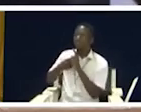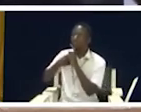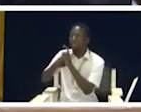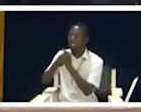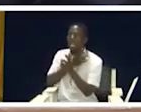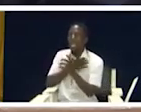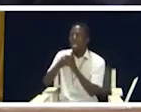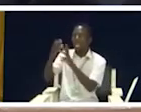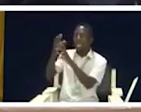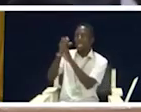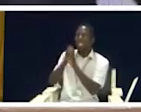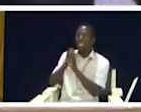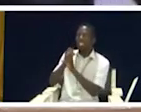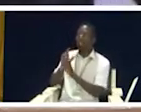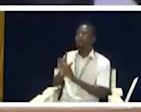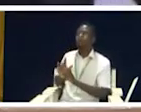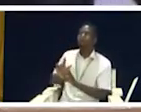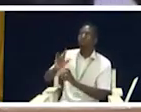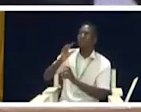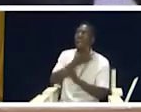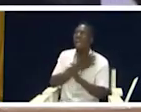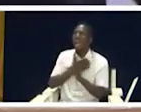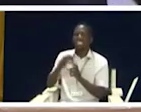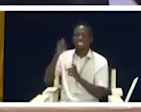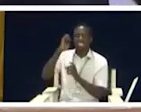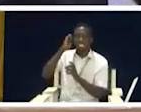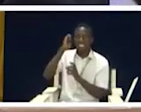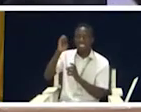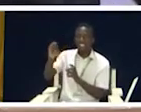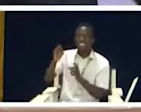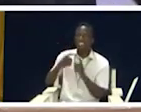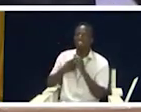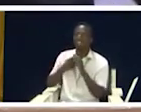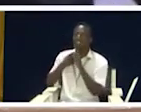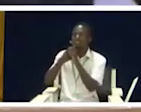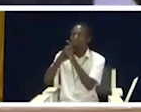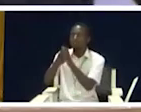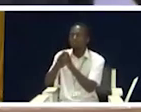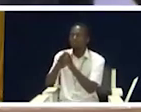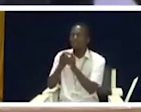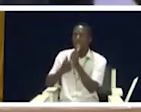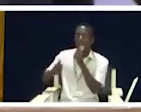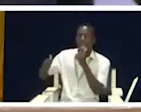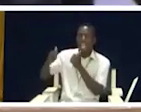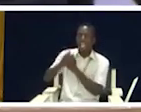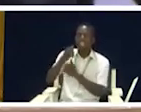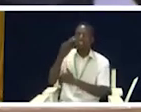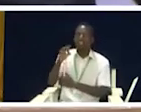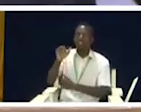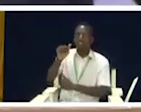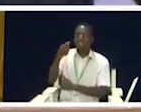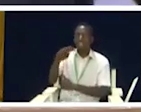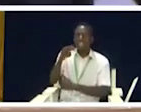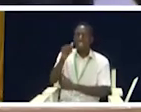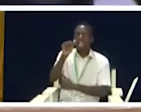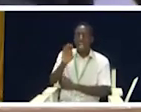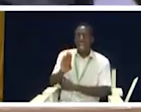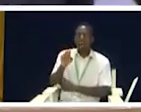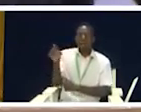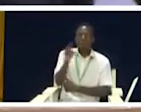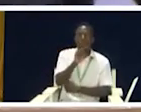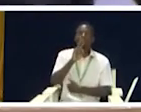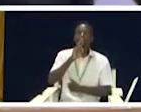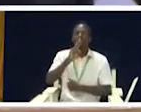And he ran ahead of King Ahab and his chariot unto Jezreel. You have been crawling for a long time.